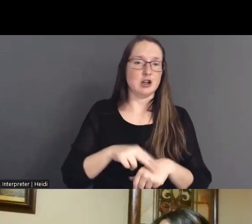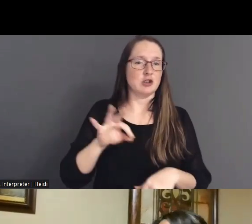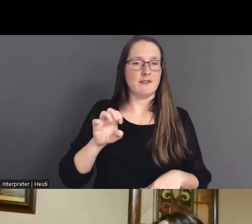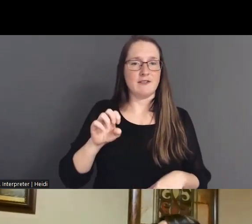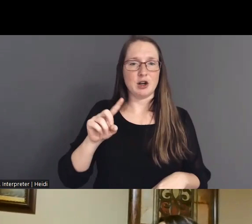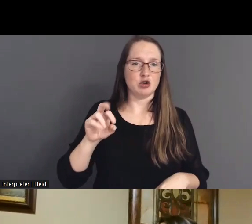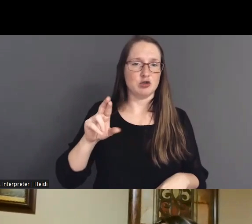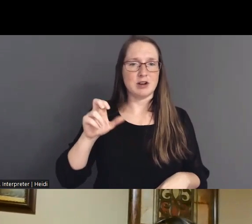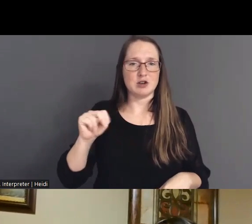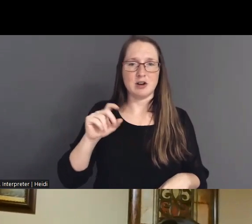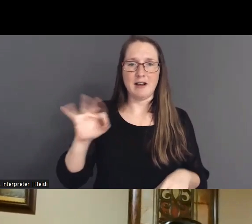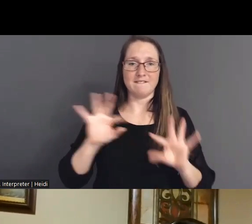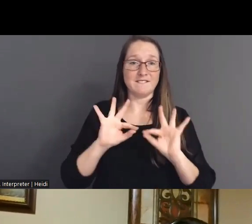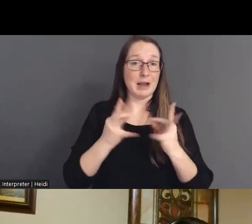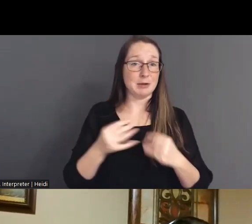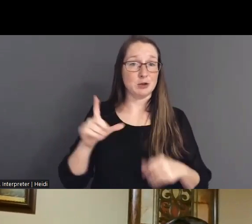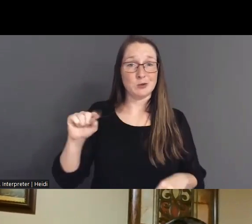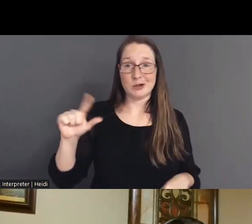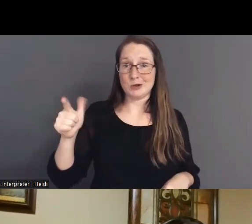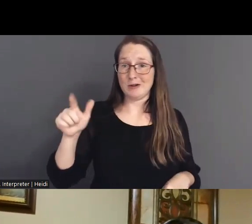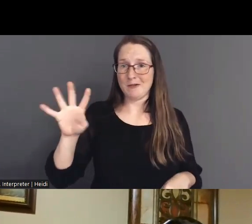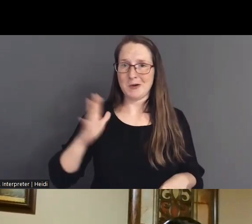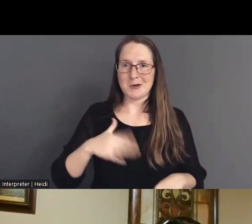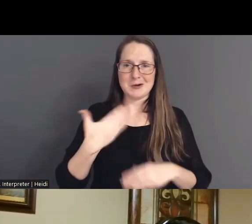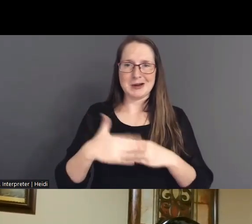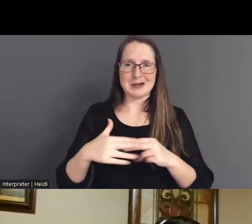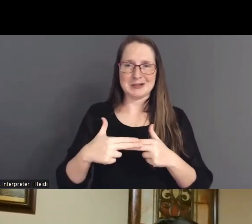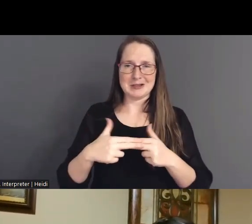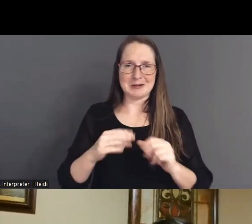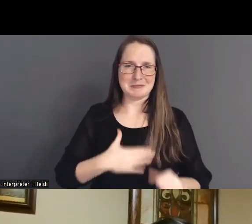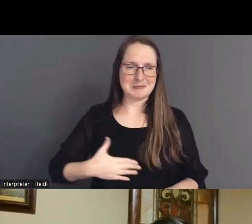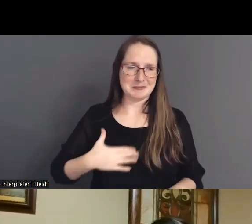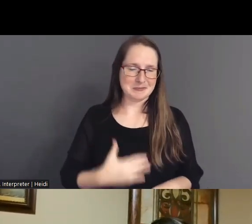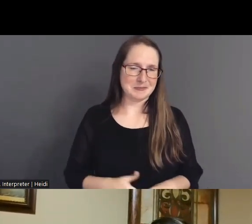2024. Next slide, please.